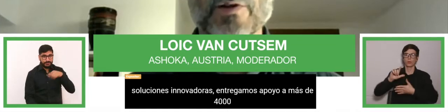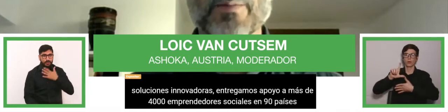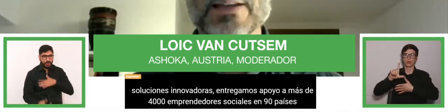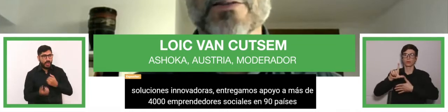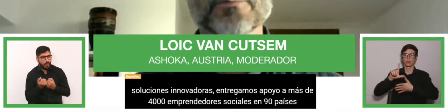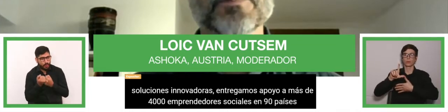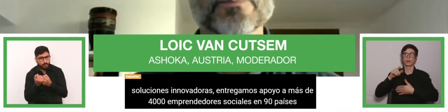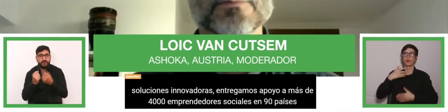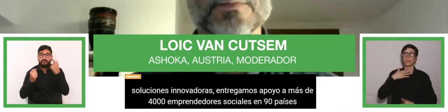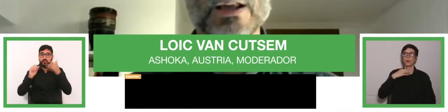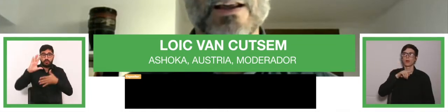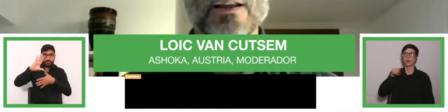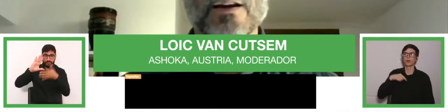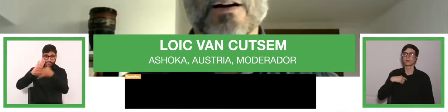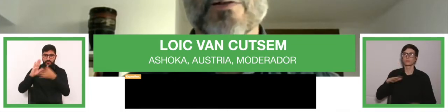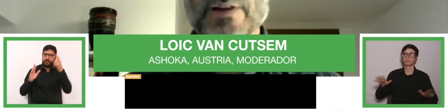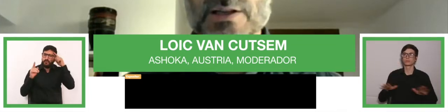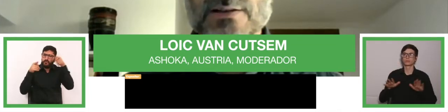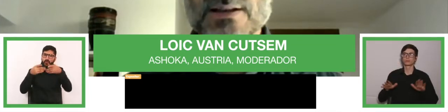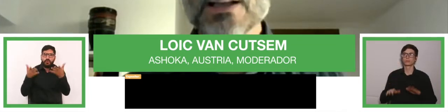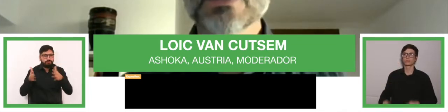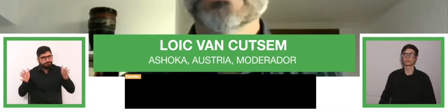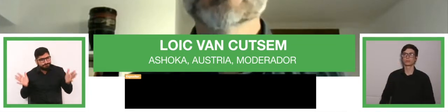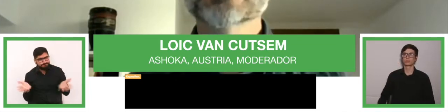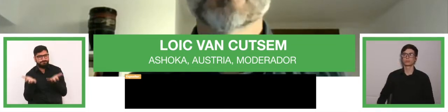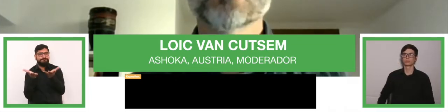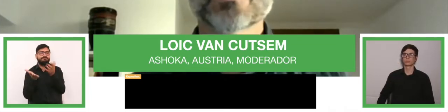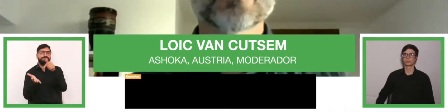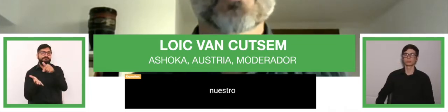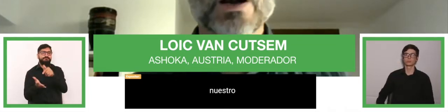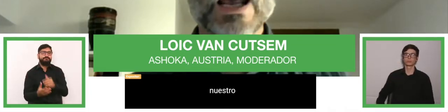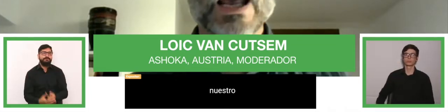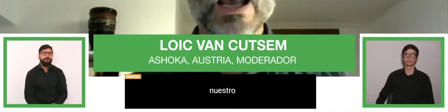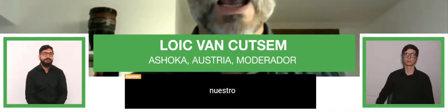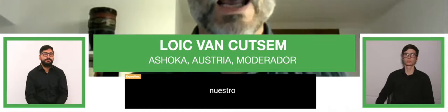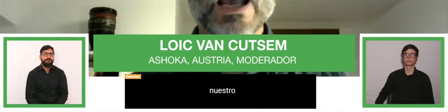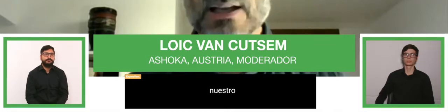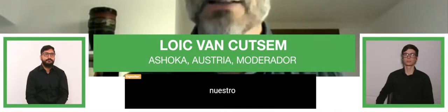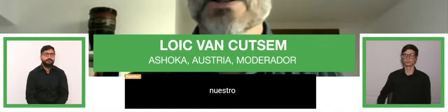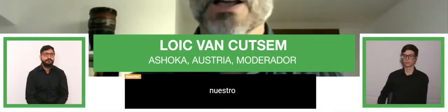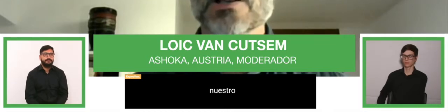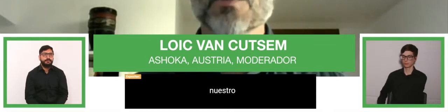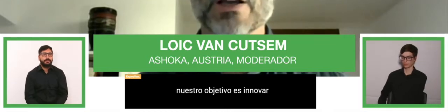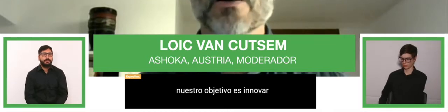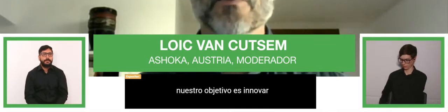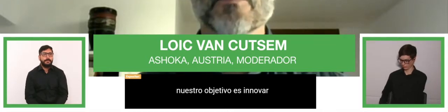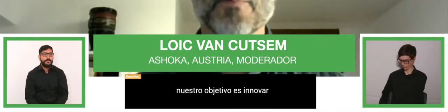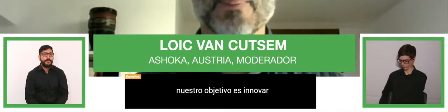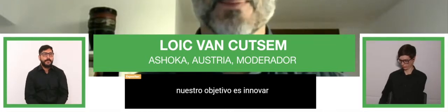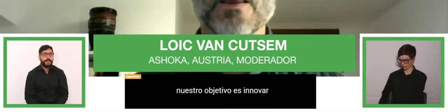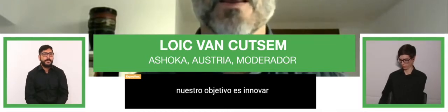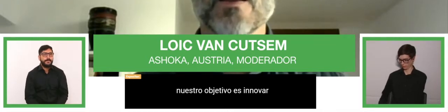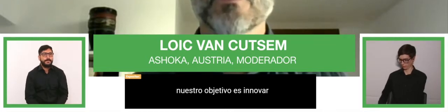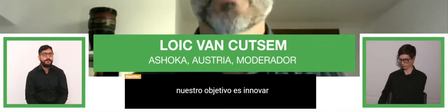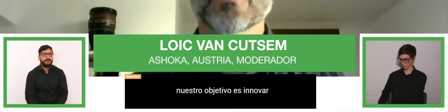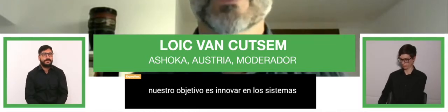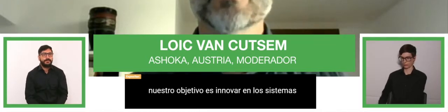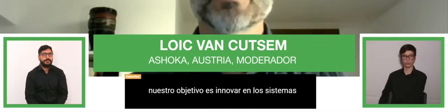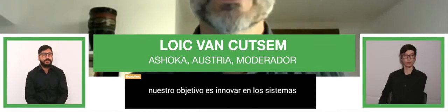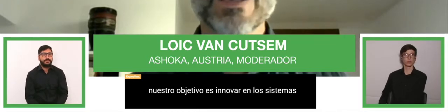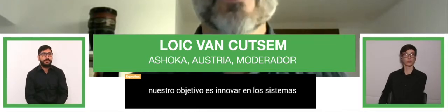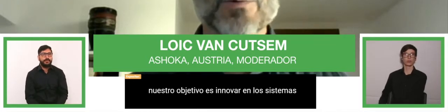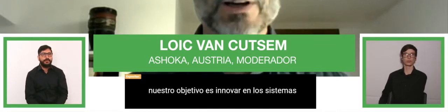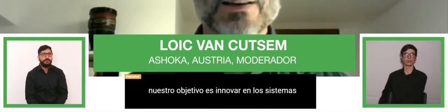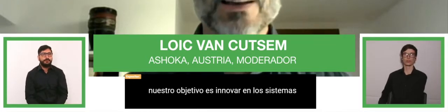systems for the better. Our vision is a world where everyone is a change maker.